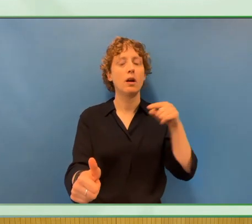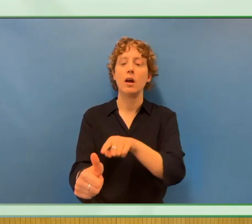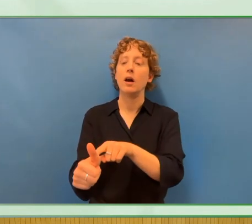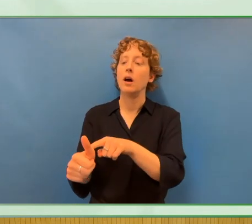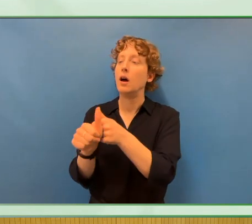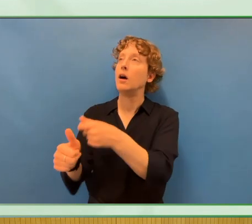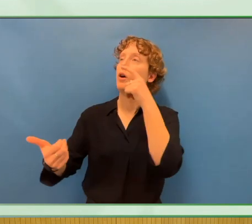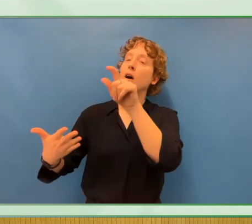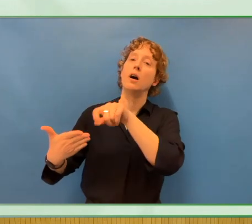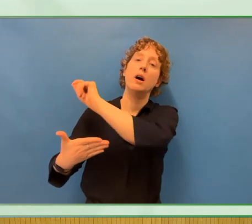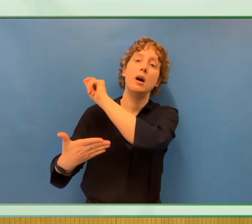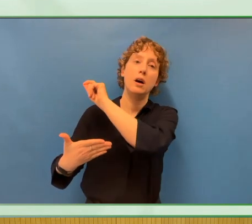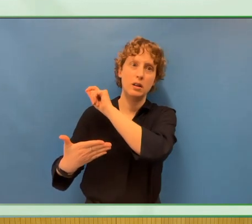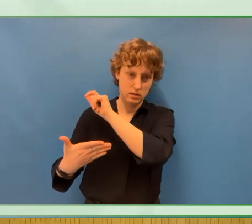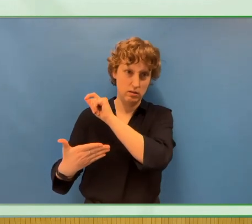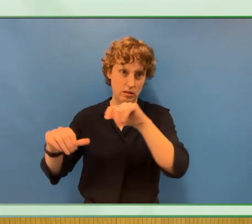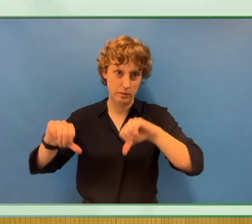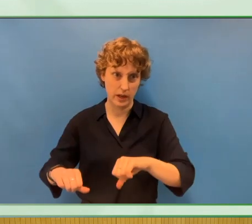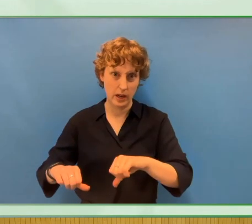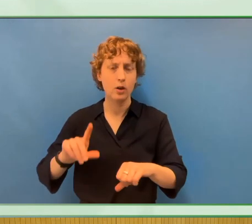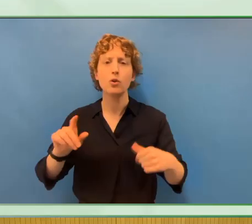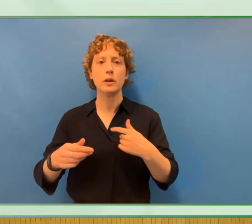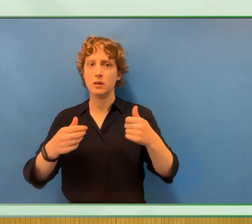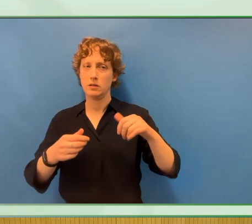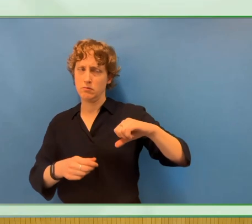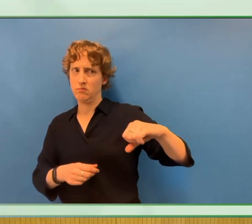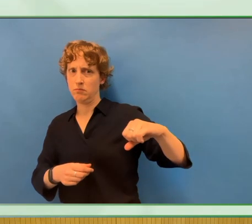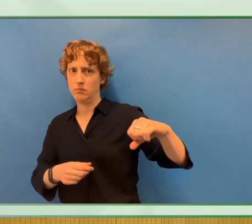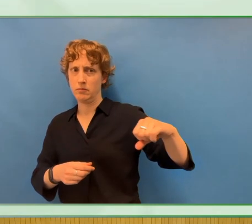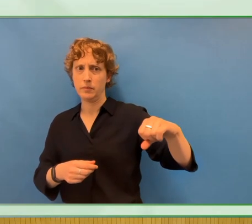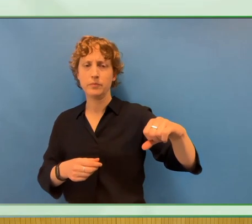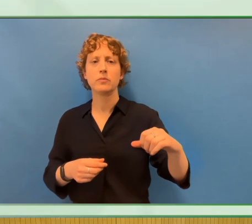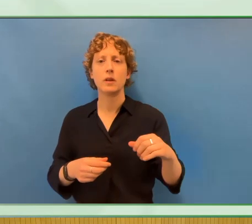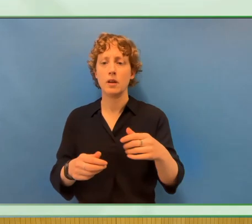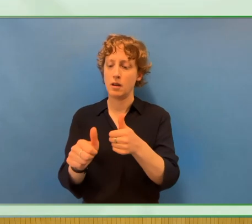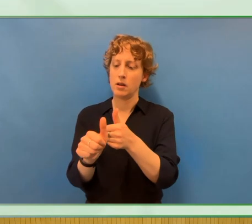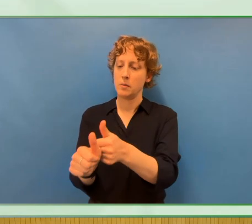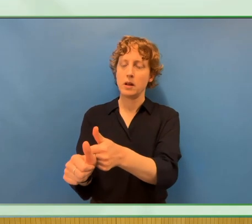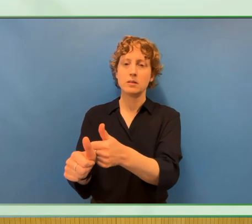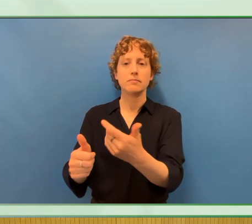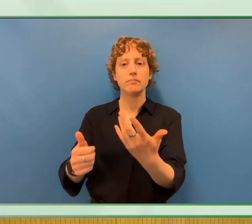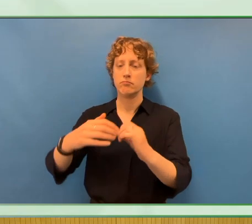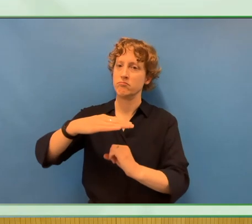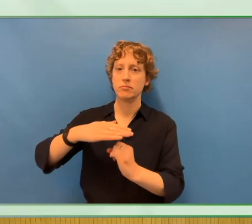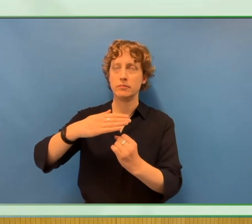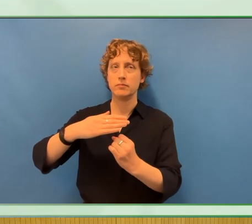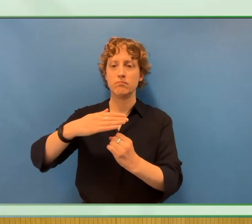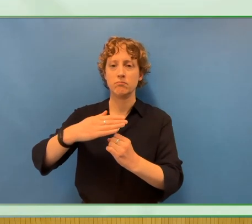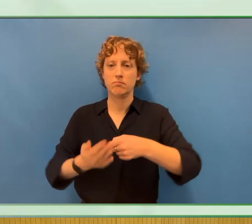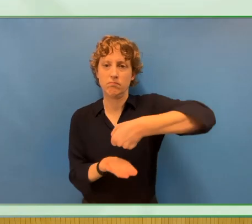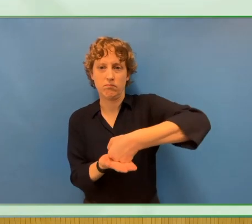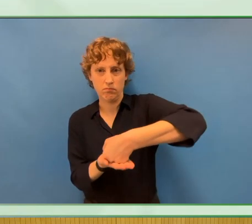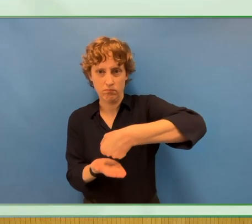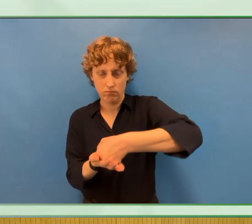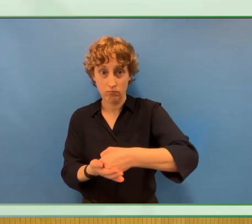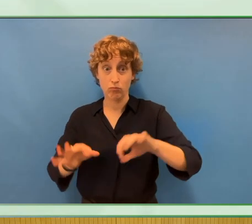think that's where we try to push back and say, yeah, this is only the bottom line. This is let's say the baseline. We need to do a lot more. And